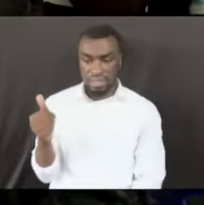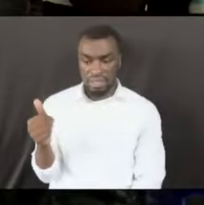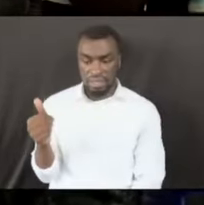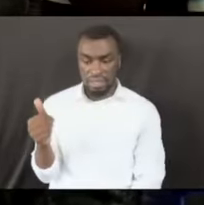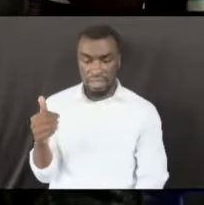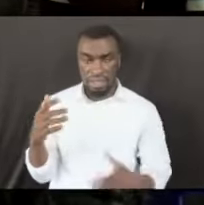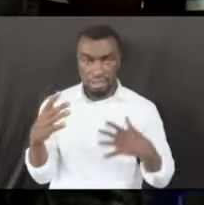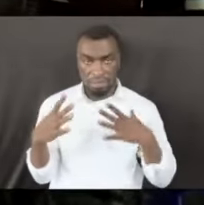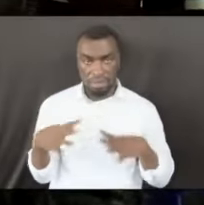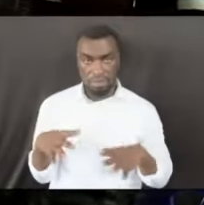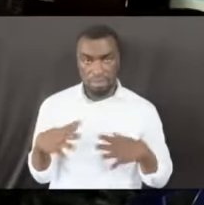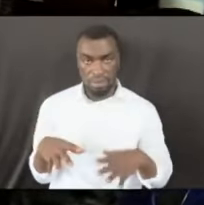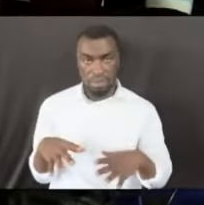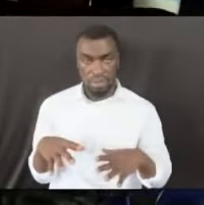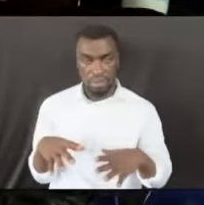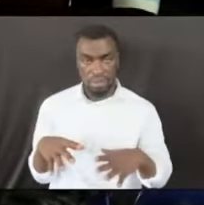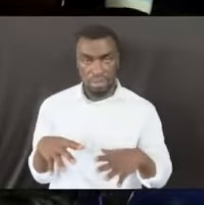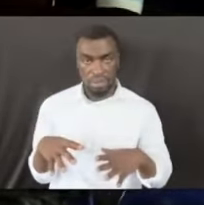wengine,